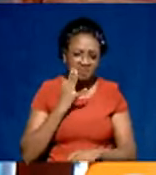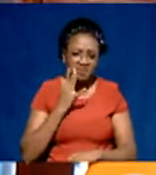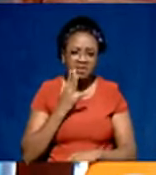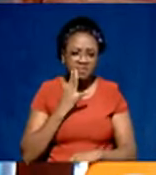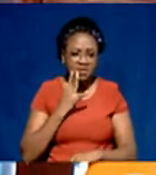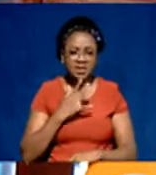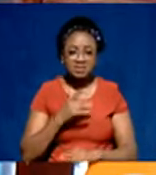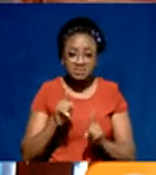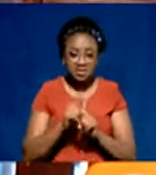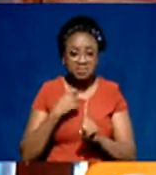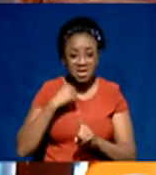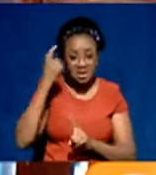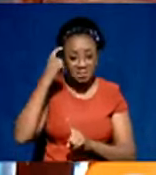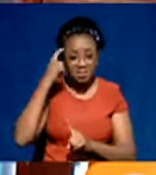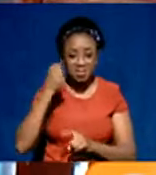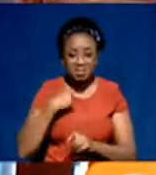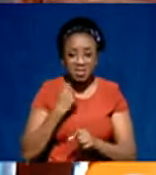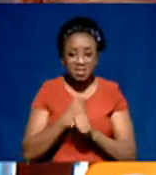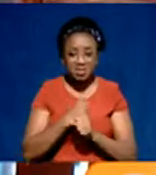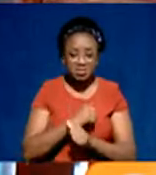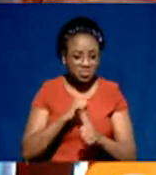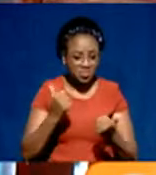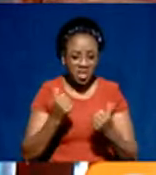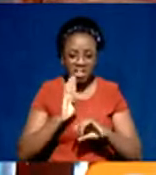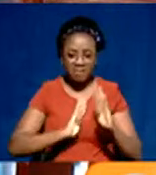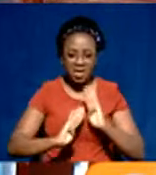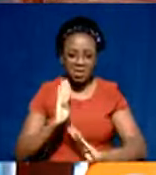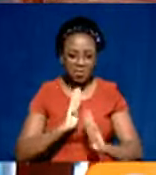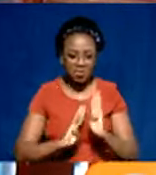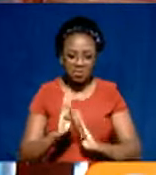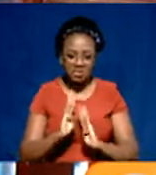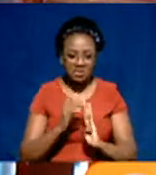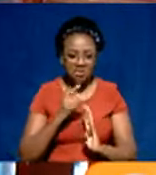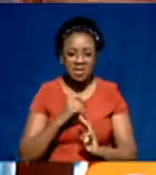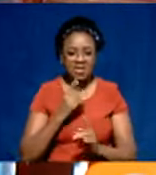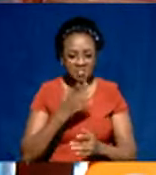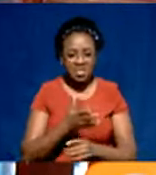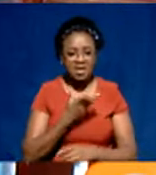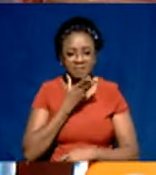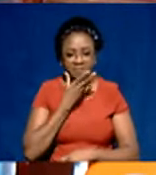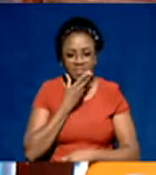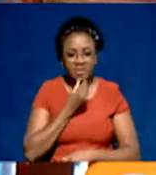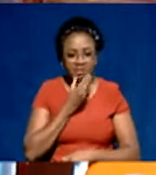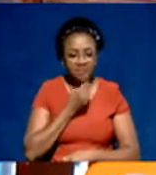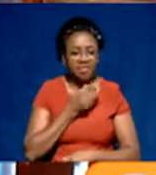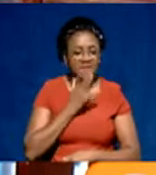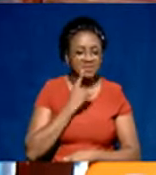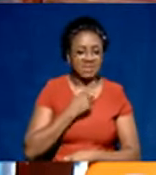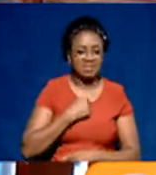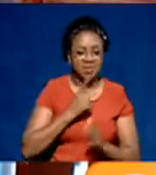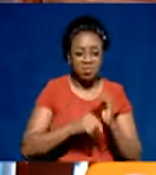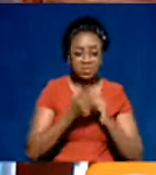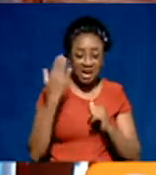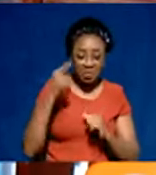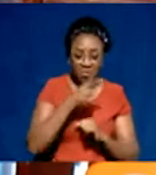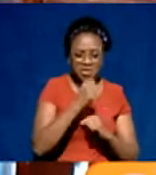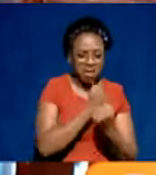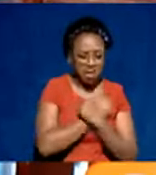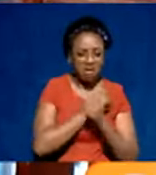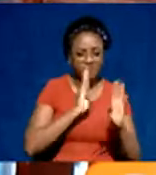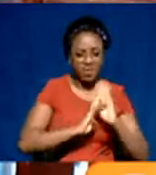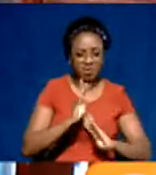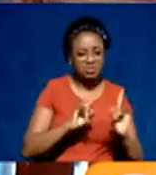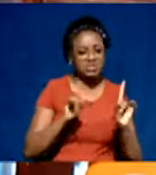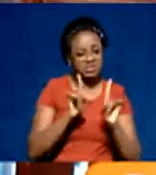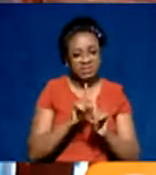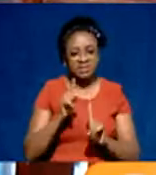in biology. I'm so happy I'm doing well in biology. That's what he said. He was good in physics, but later I told my dad I want to be a